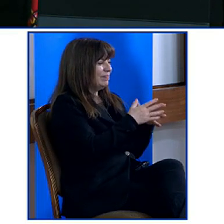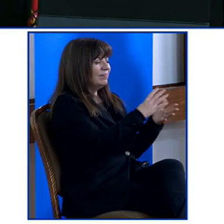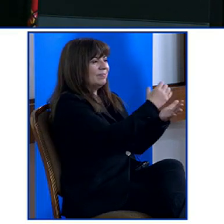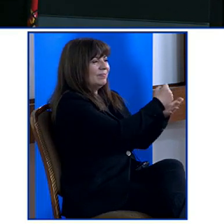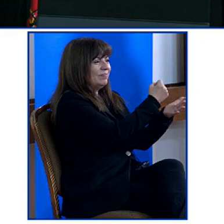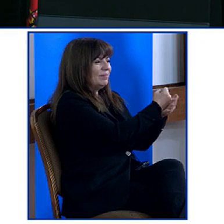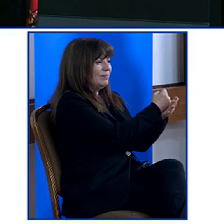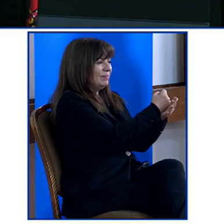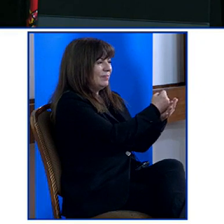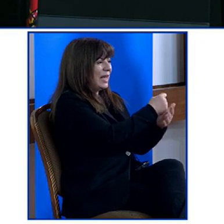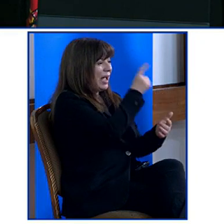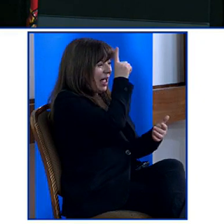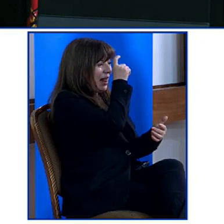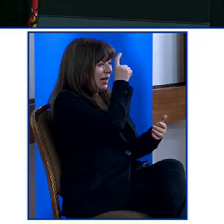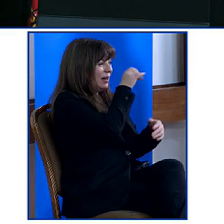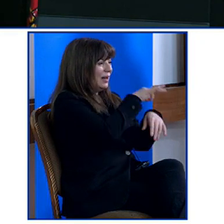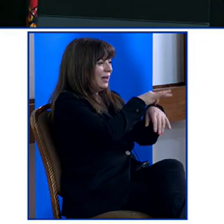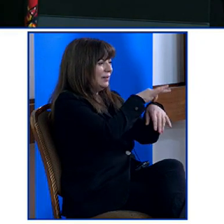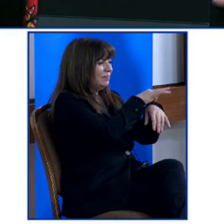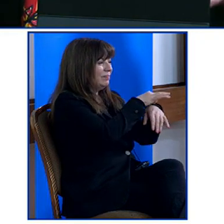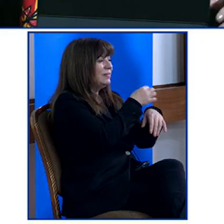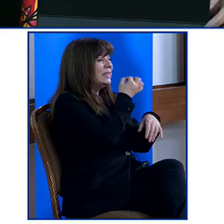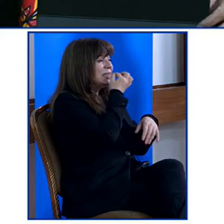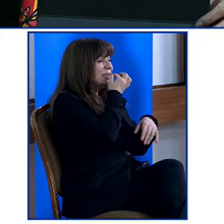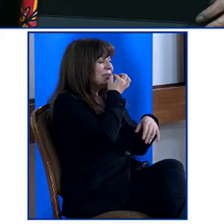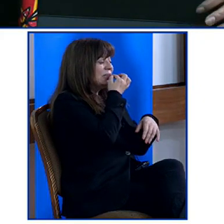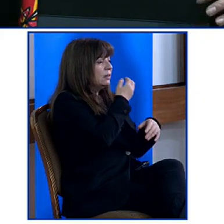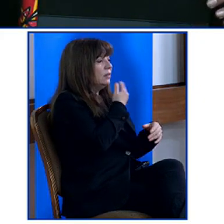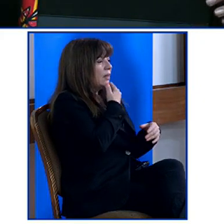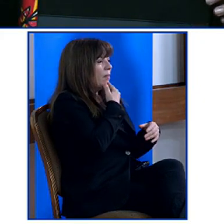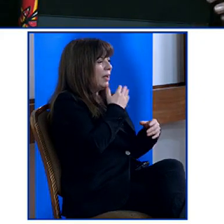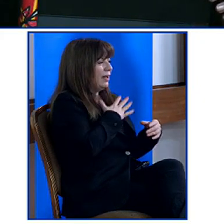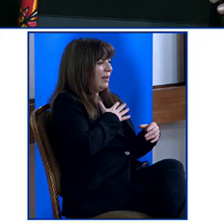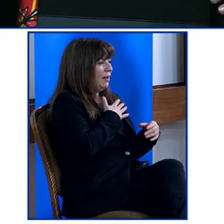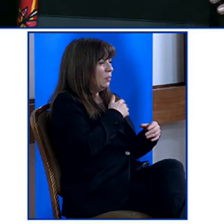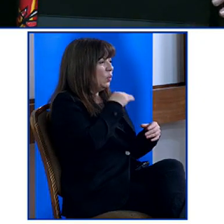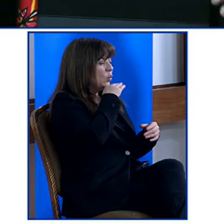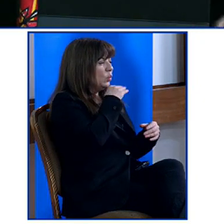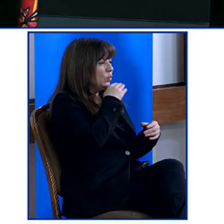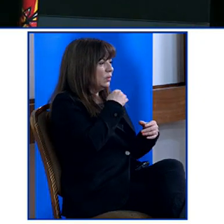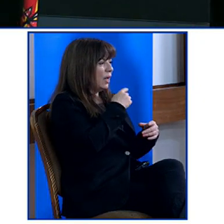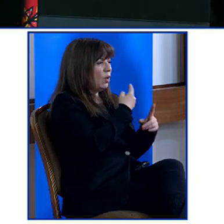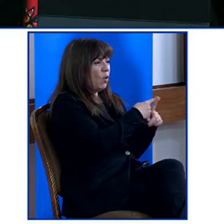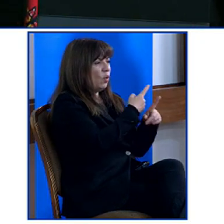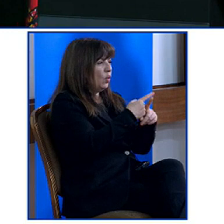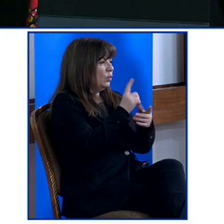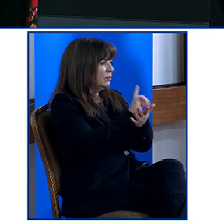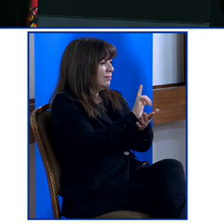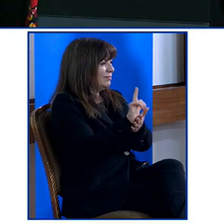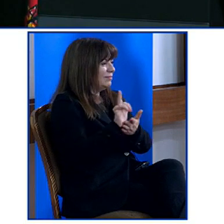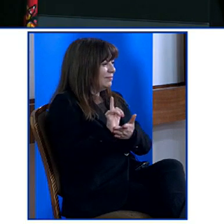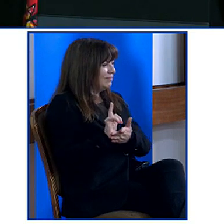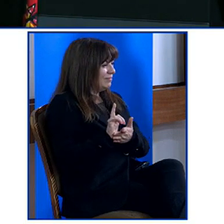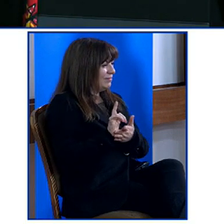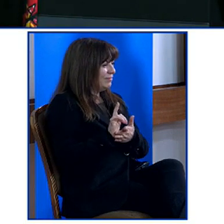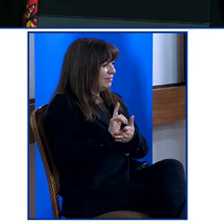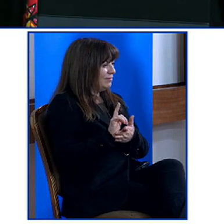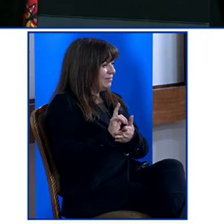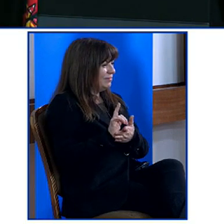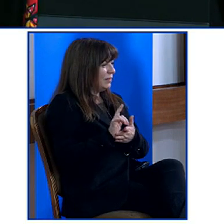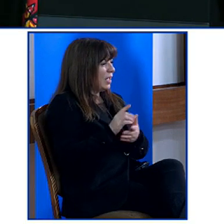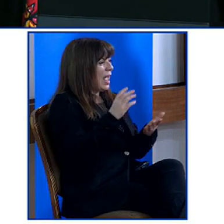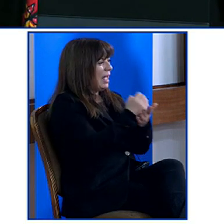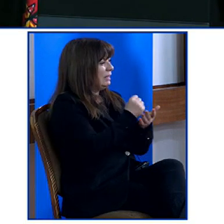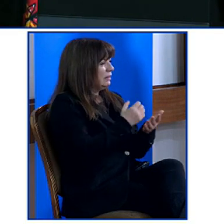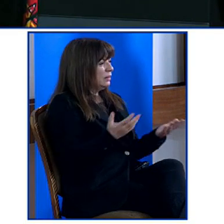other of our healthcare facilities across the globe in other countries.